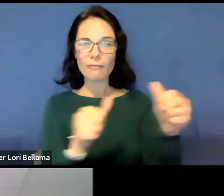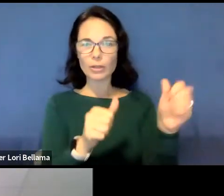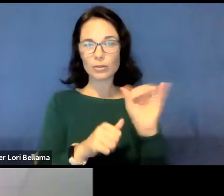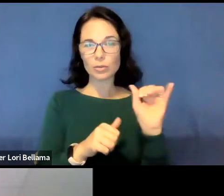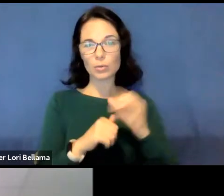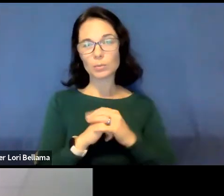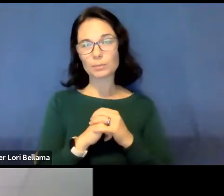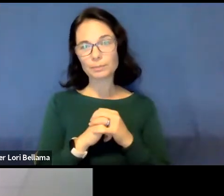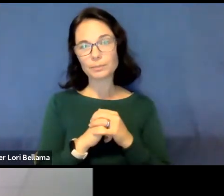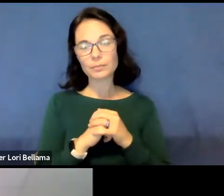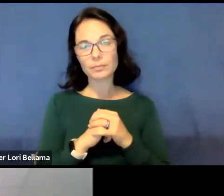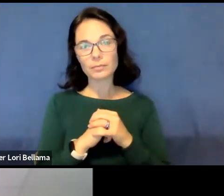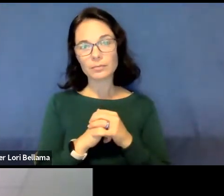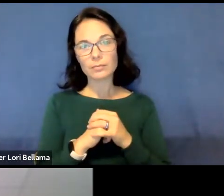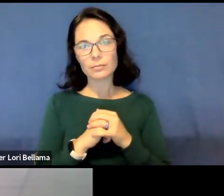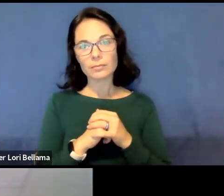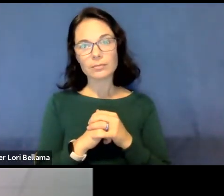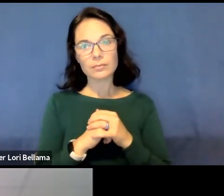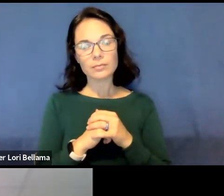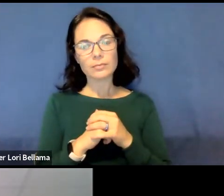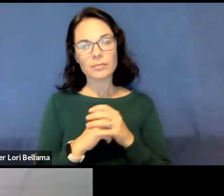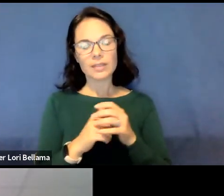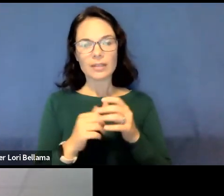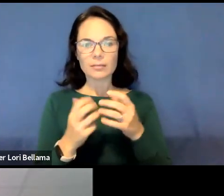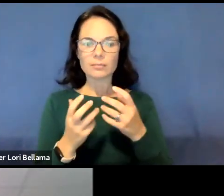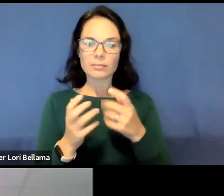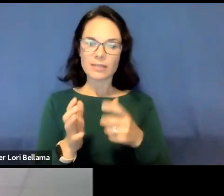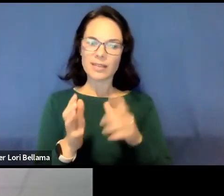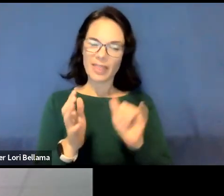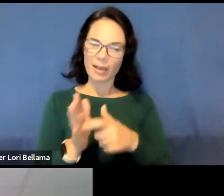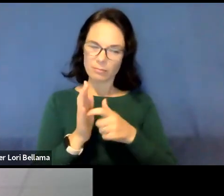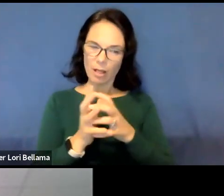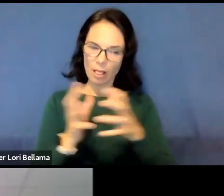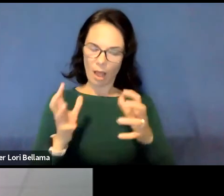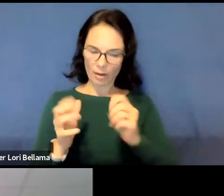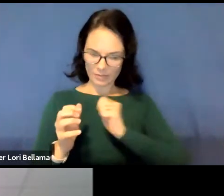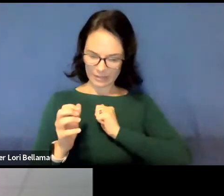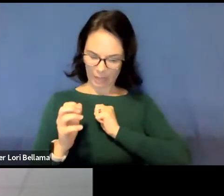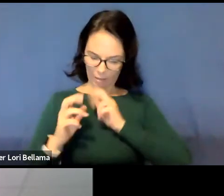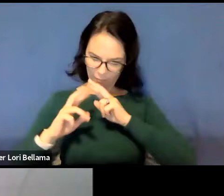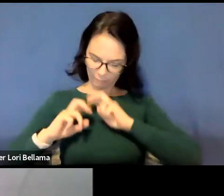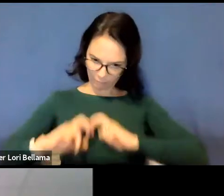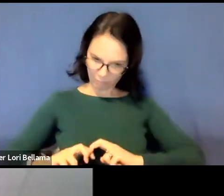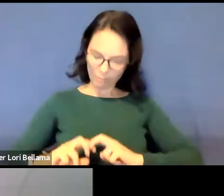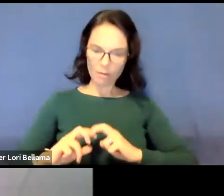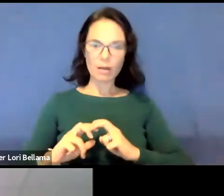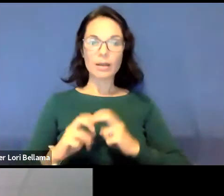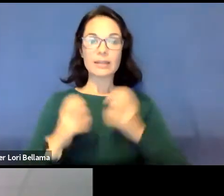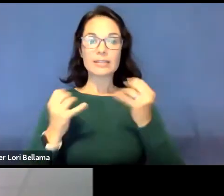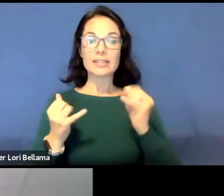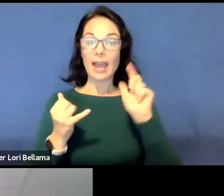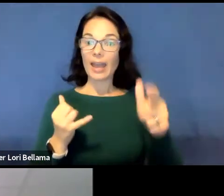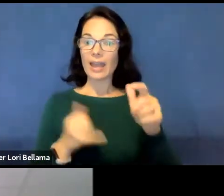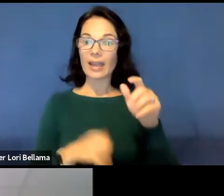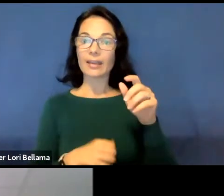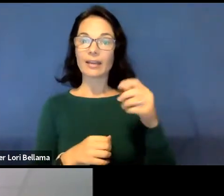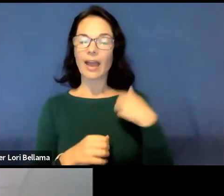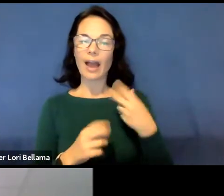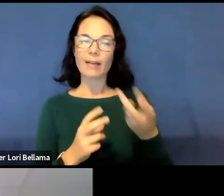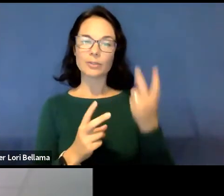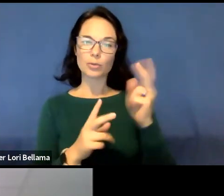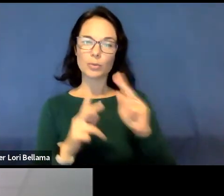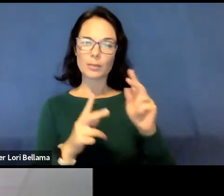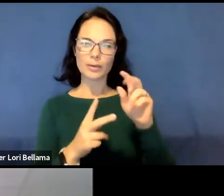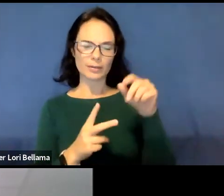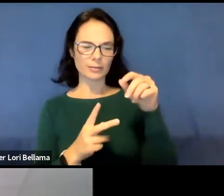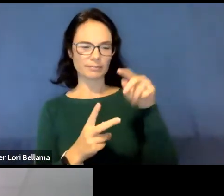it'll involve an amount of self-reflection. And later on in today's meeting, we have Catalia and Sharon who will be